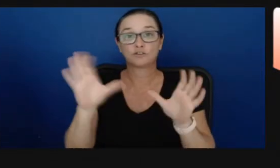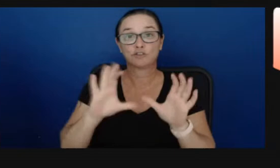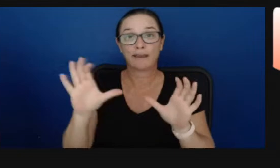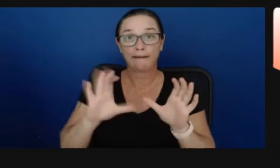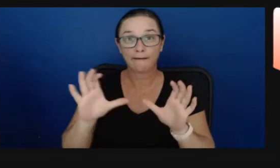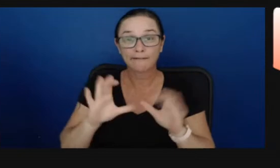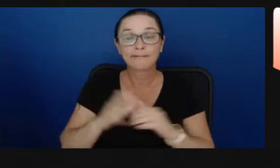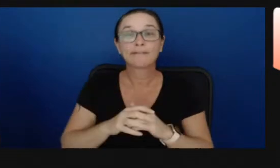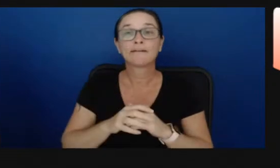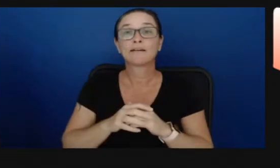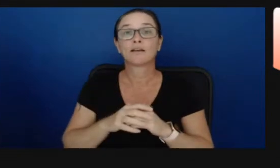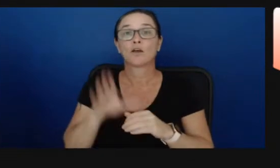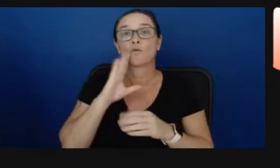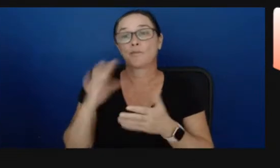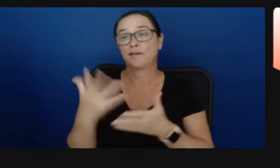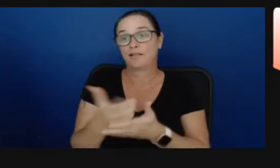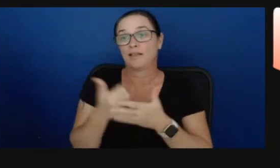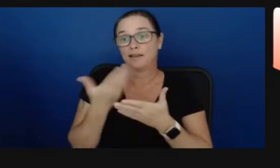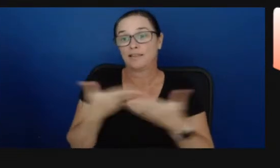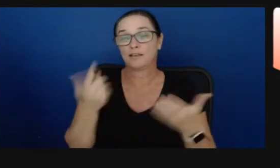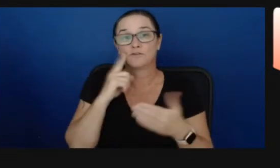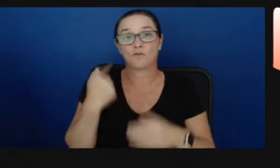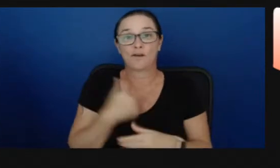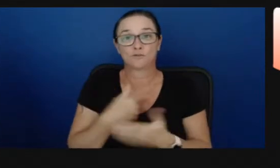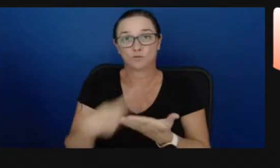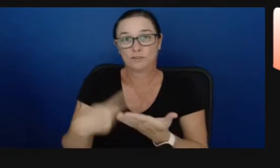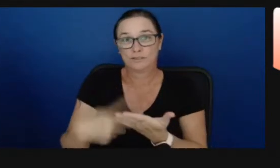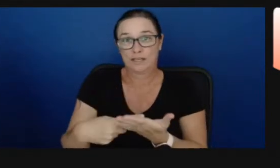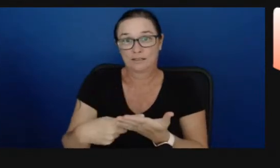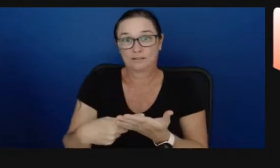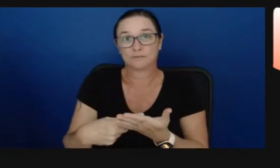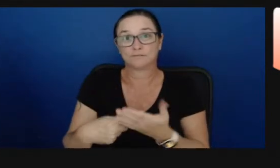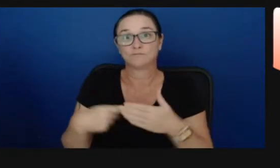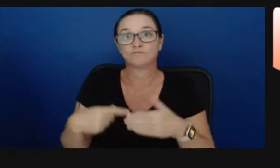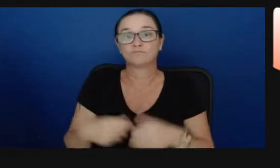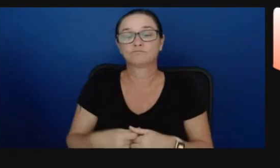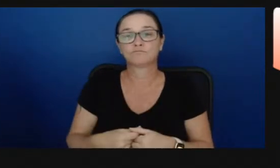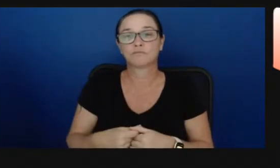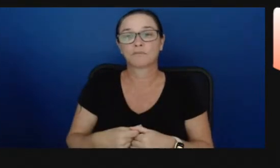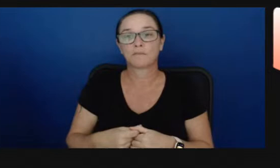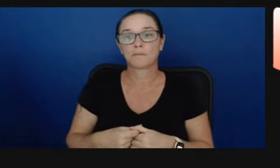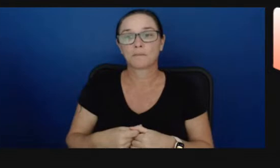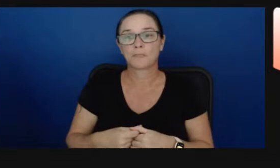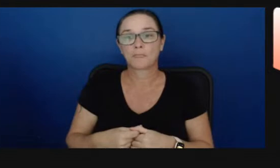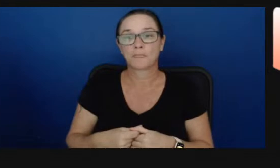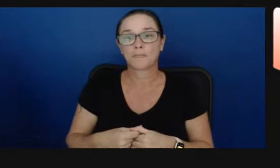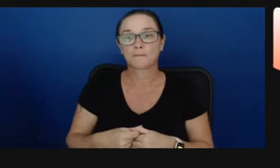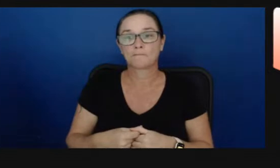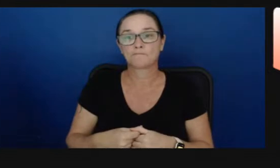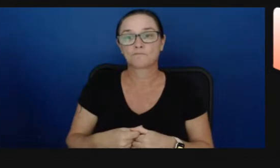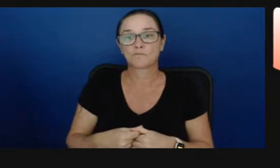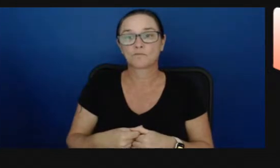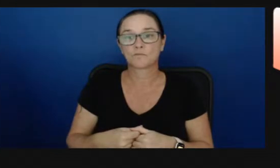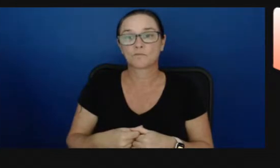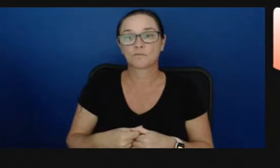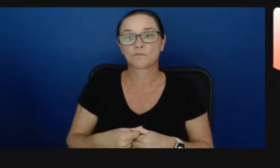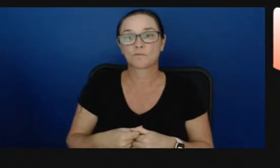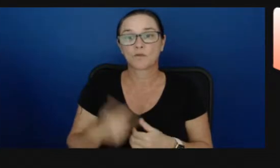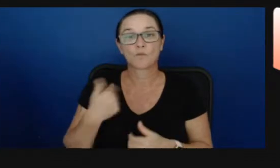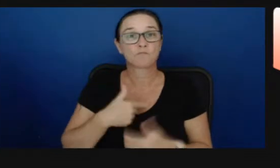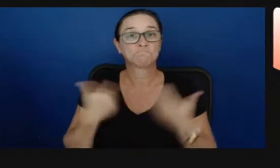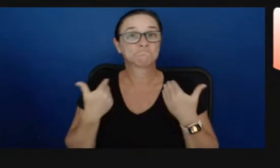We'll be collecting some for us to discuss along the way as relevant. And all that said, we'll get into it, huh,